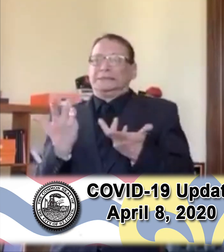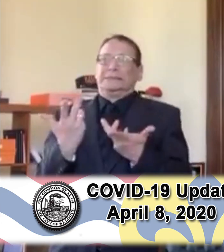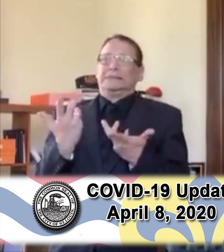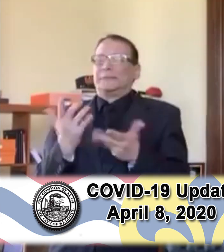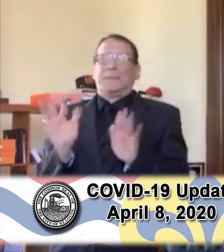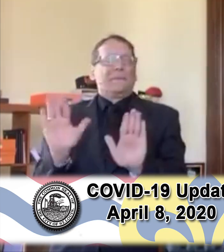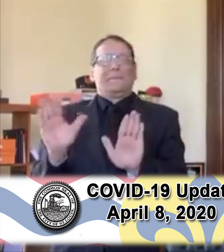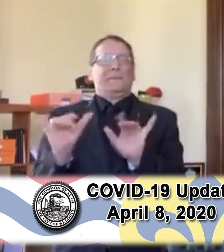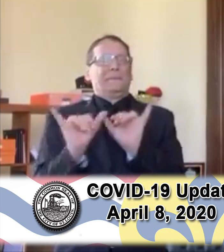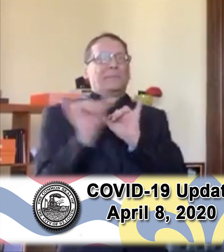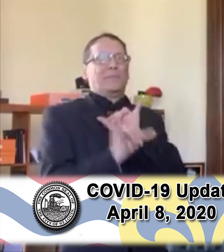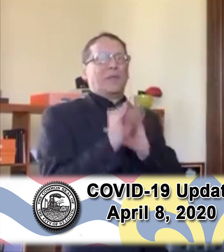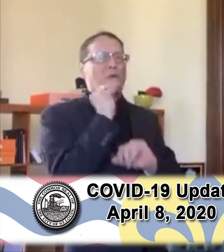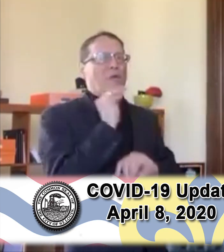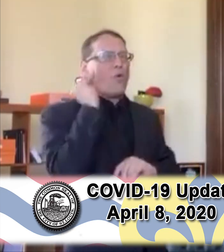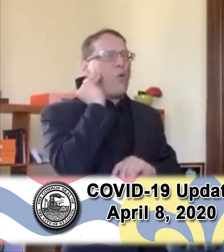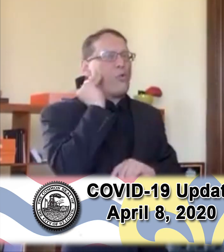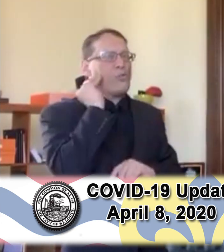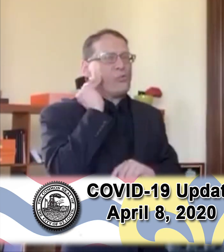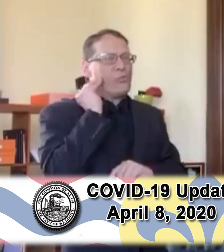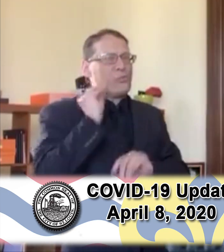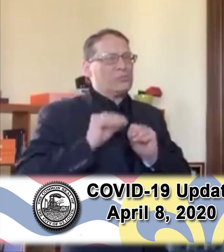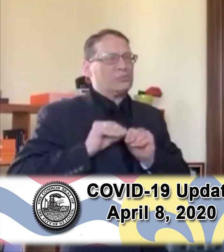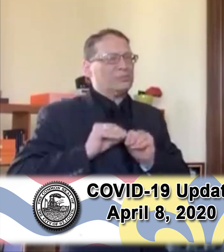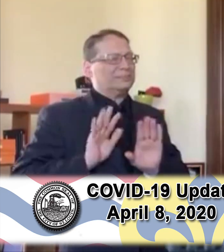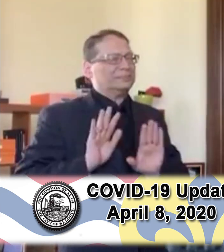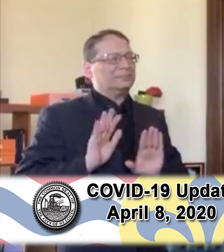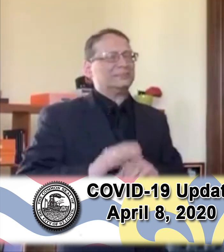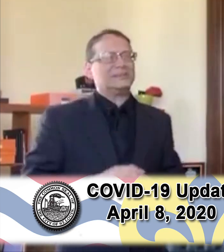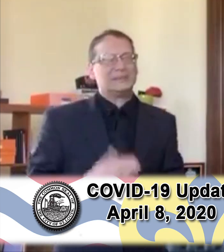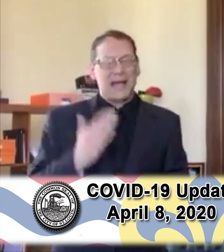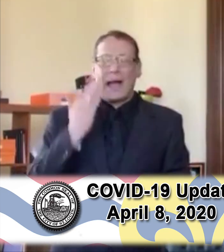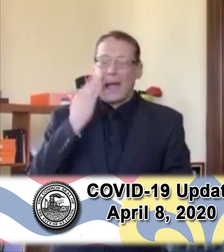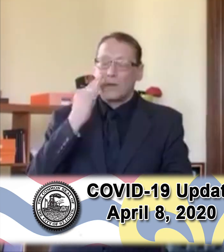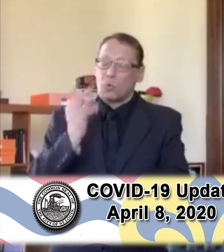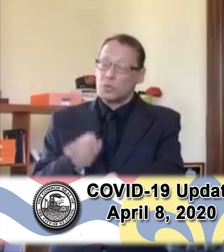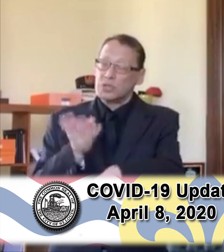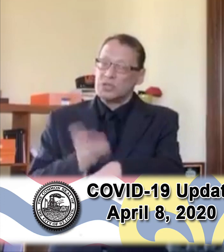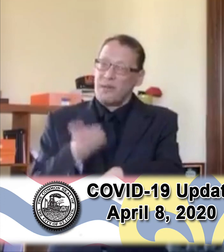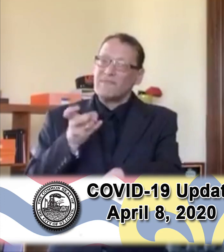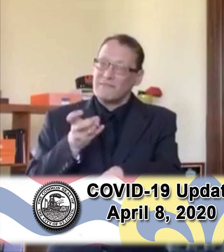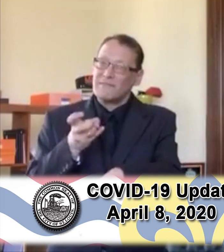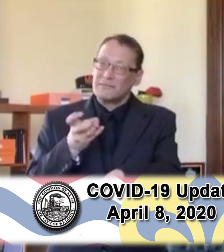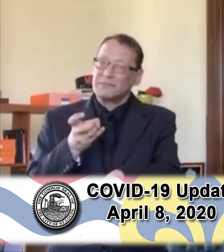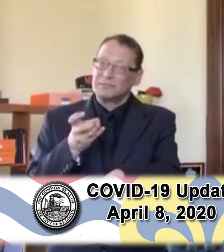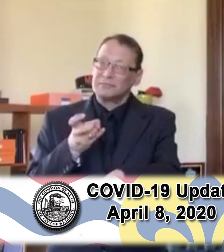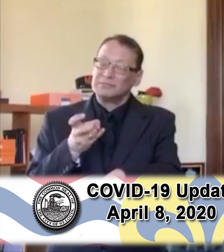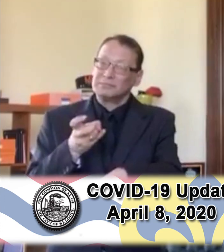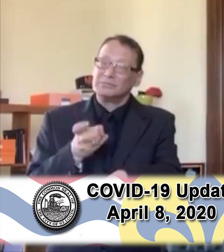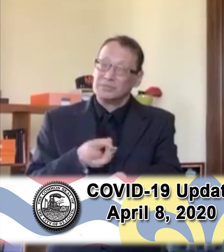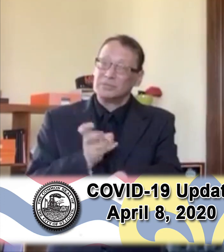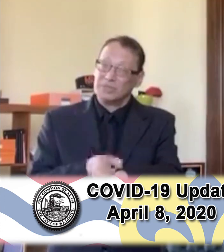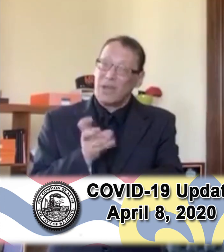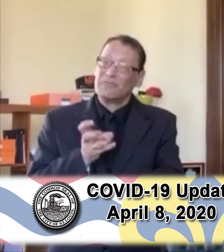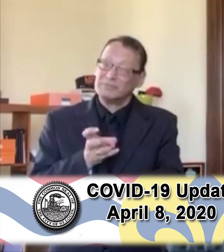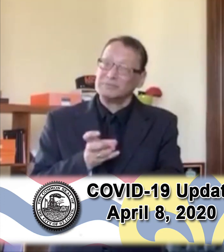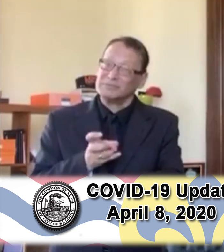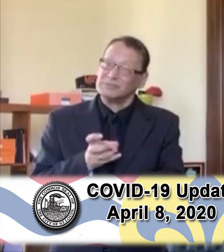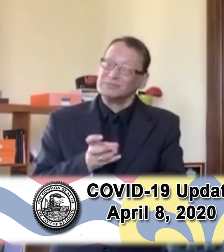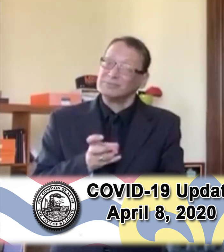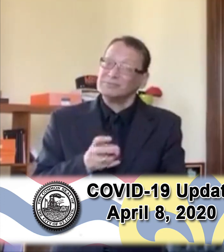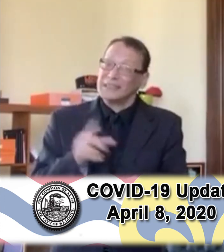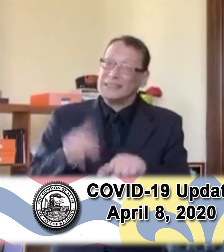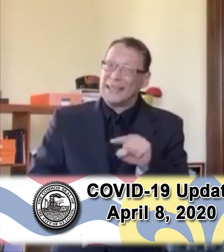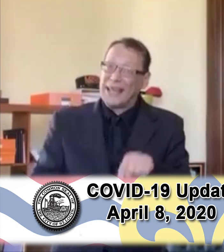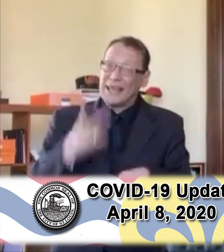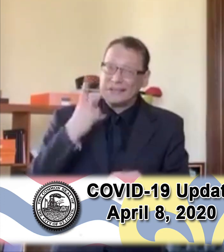that community spread that occurs. And I know that's very tough for people not to be able to see their family